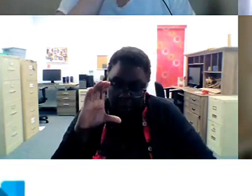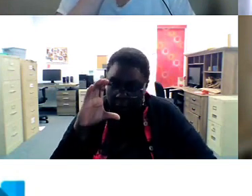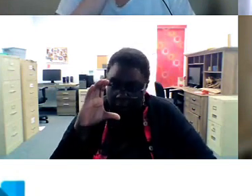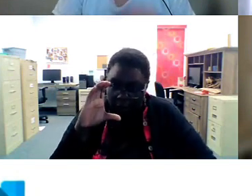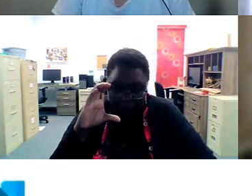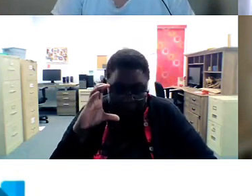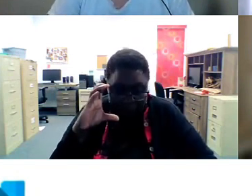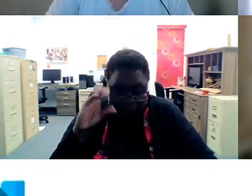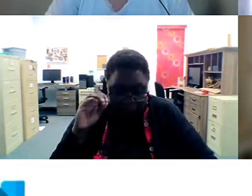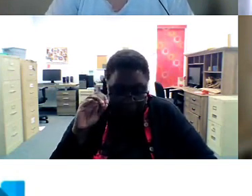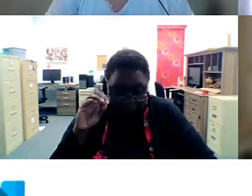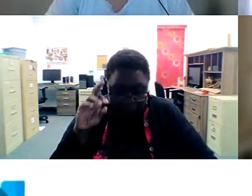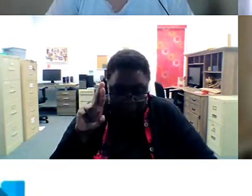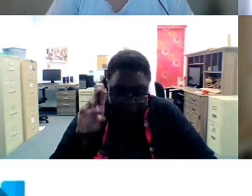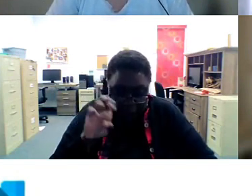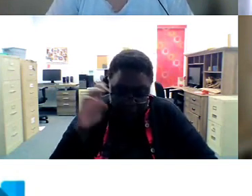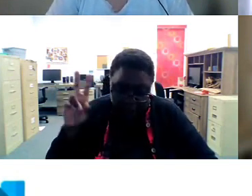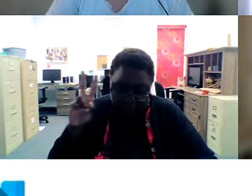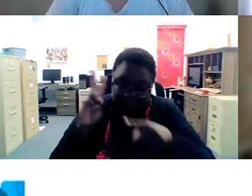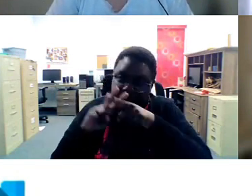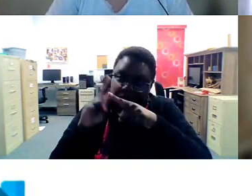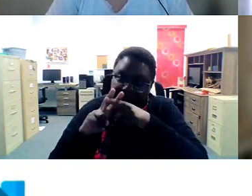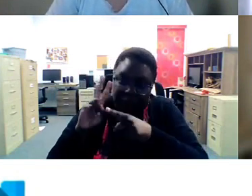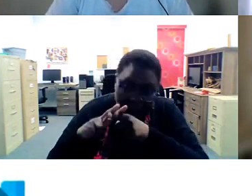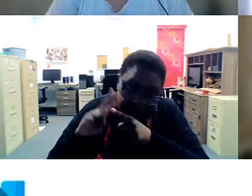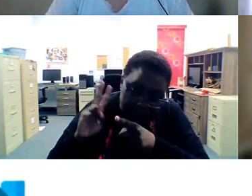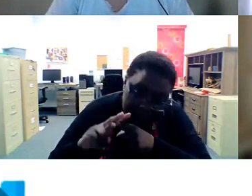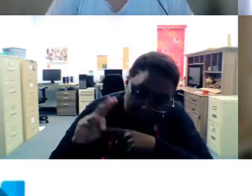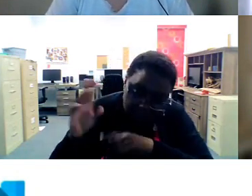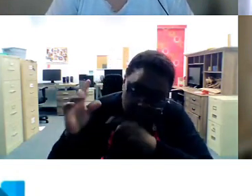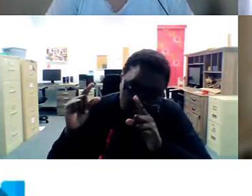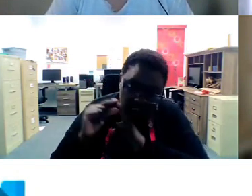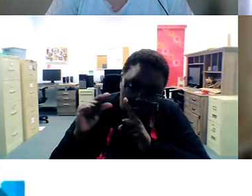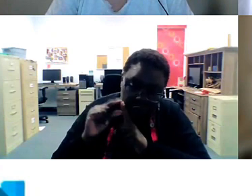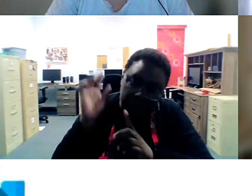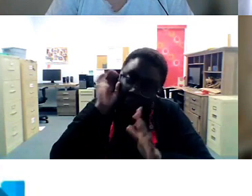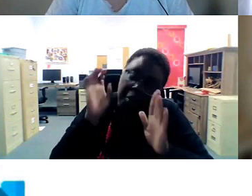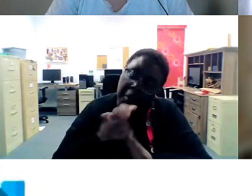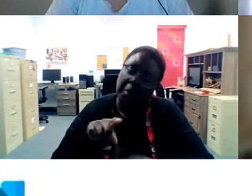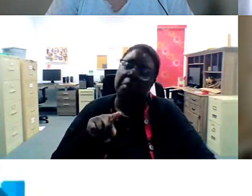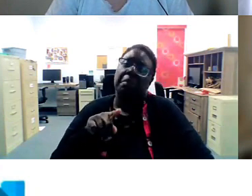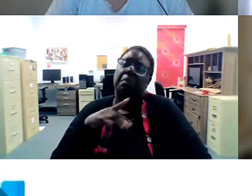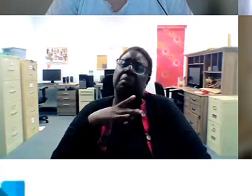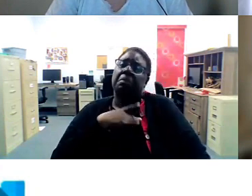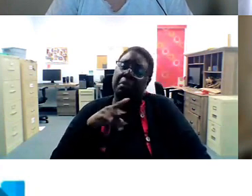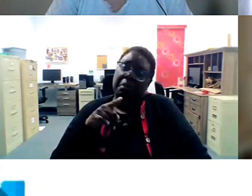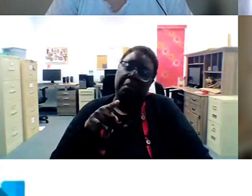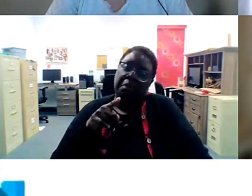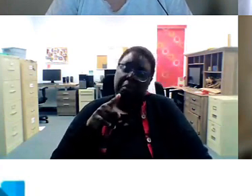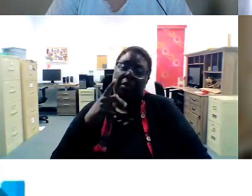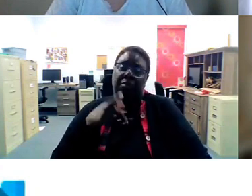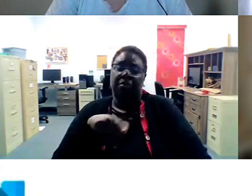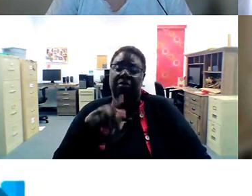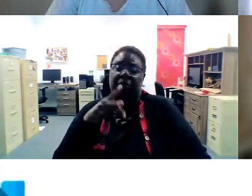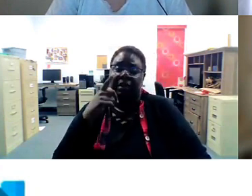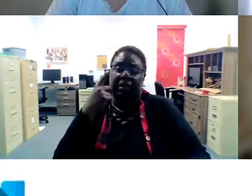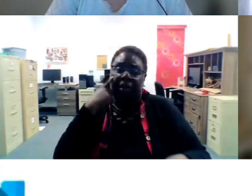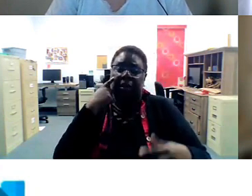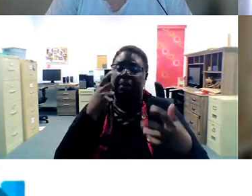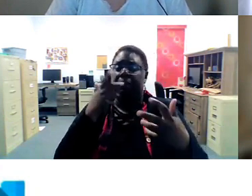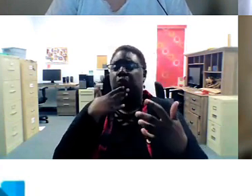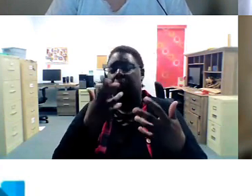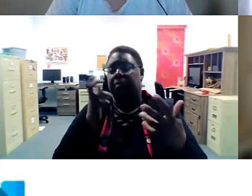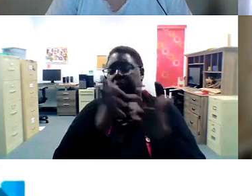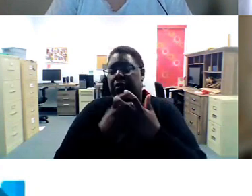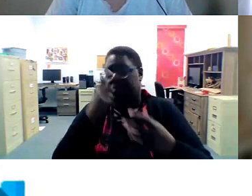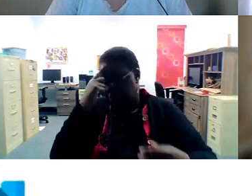want to get the name. I wrote it down here. It was called the Core Vocabulary. Because that had the words